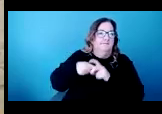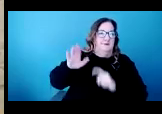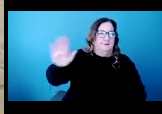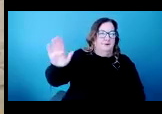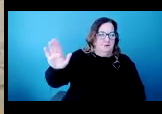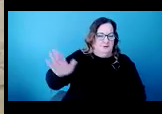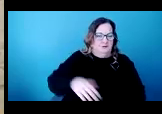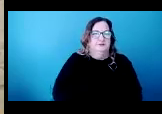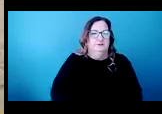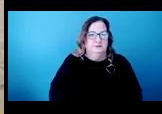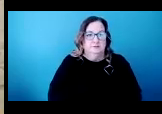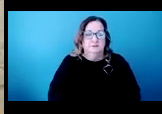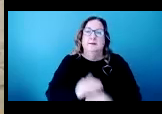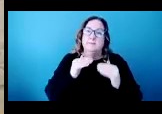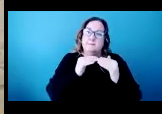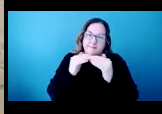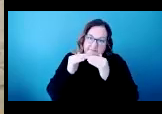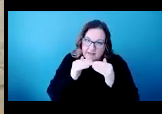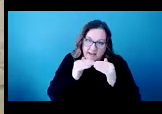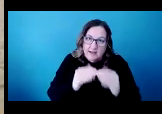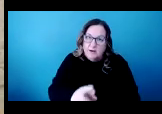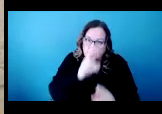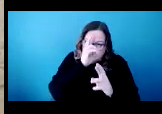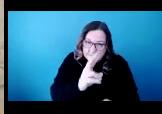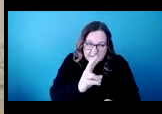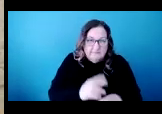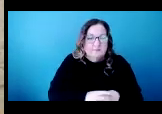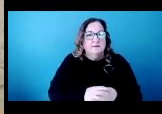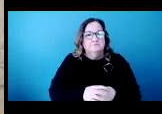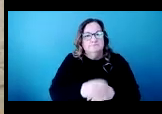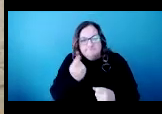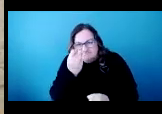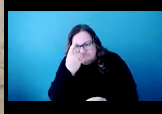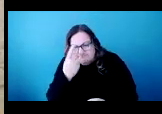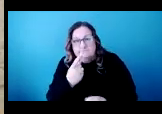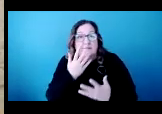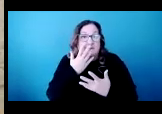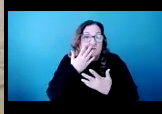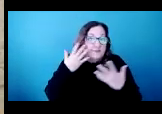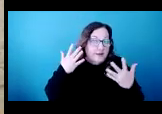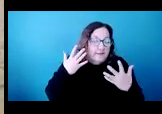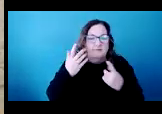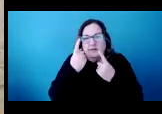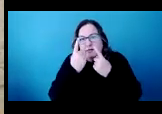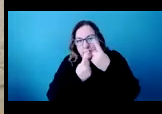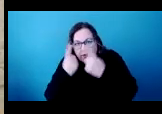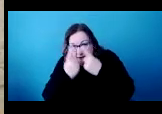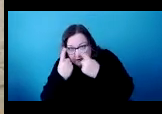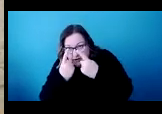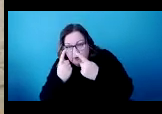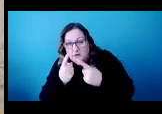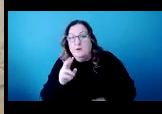Be fair and respectful. Be understanding. Be friendly. Be thoughtful. Be realistic